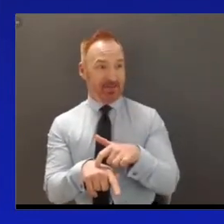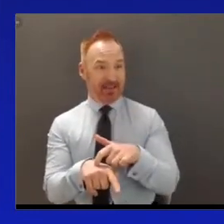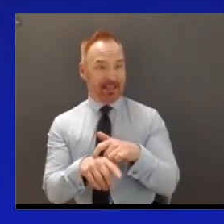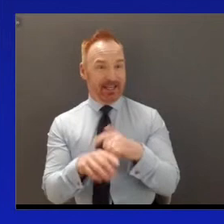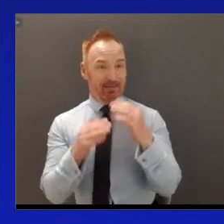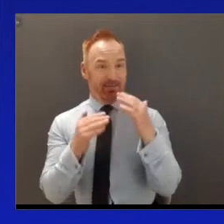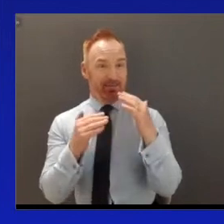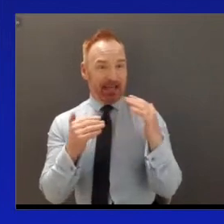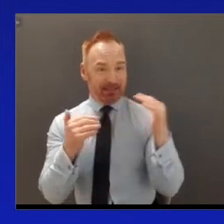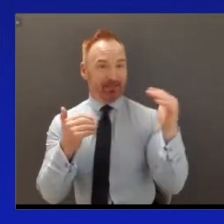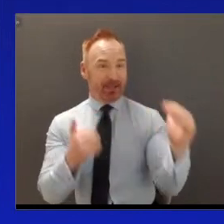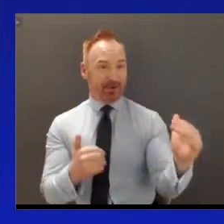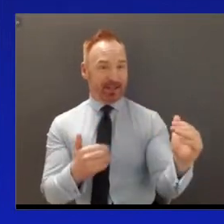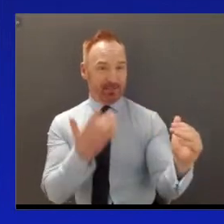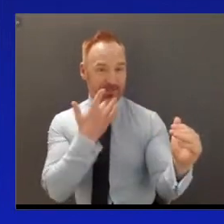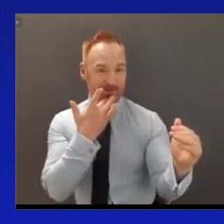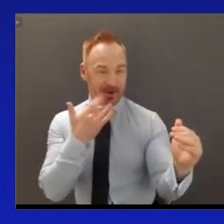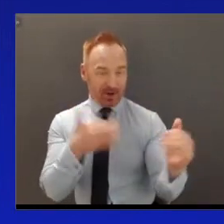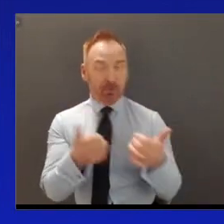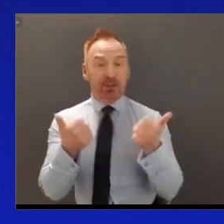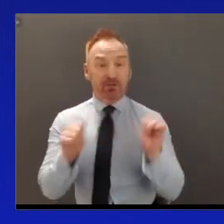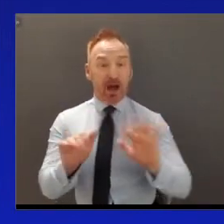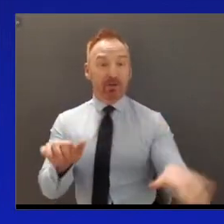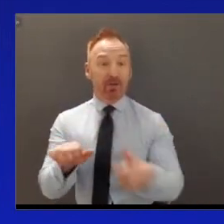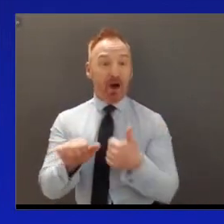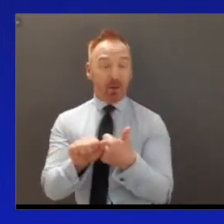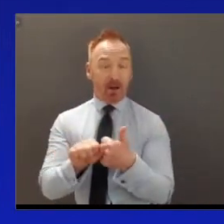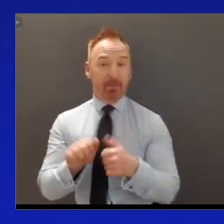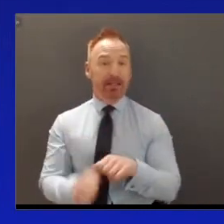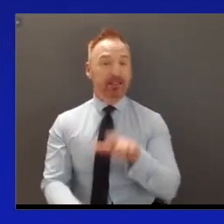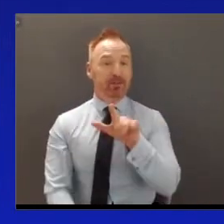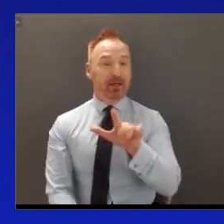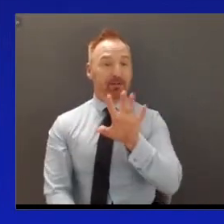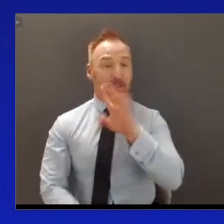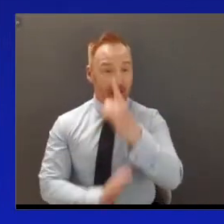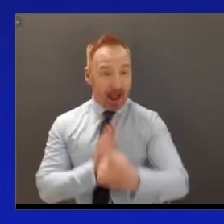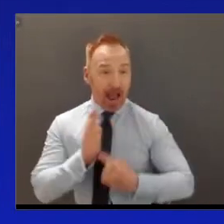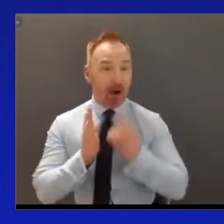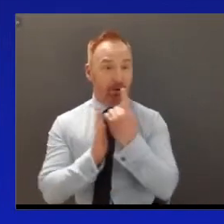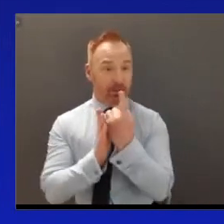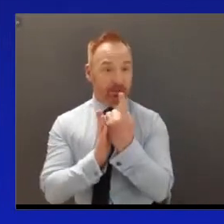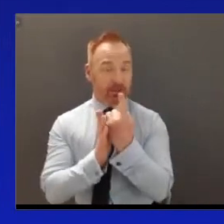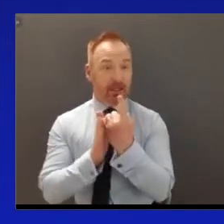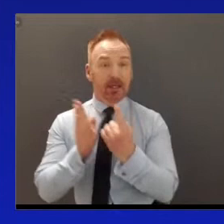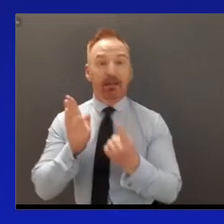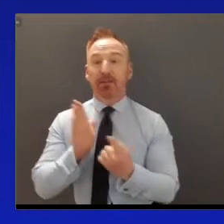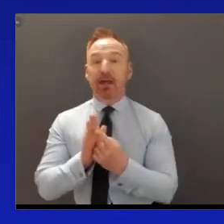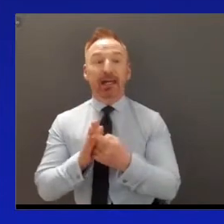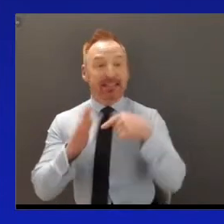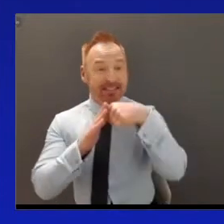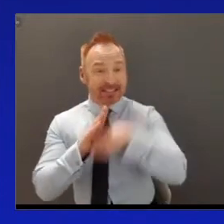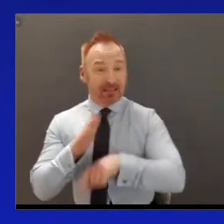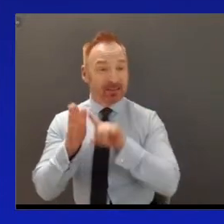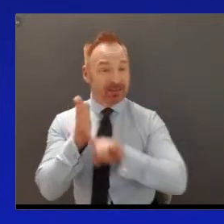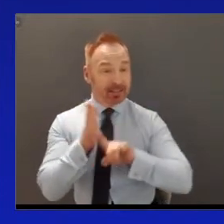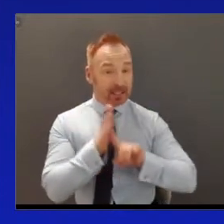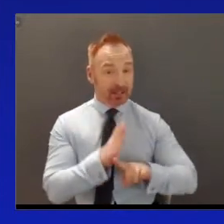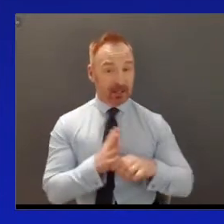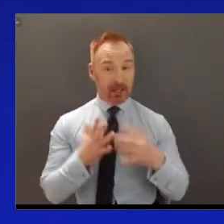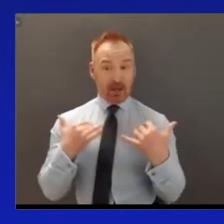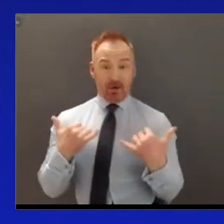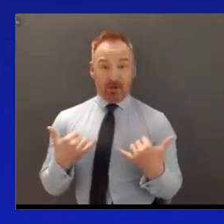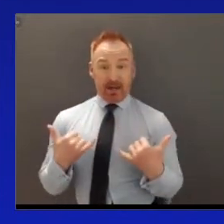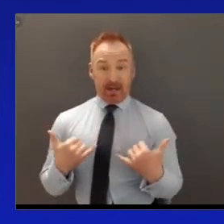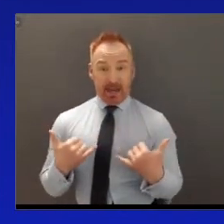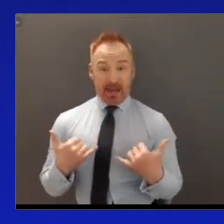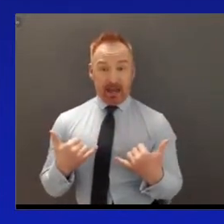up with everyone within 24 hours to do that full investigation and intake. Right now, we're catching up from when